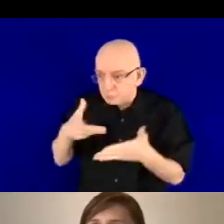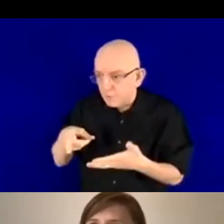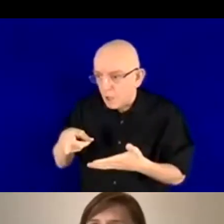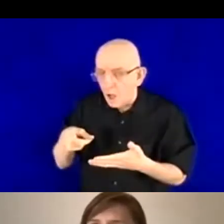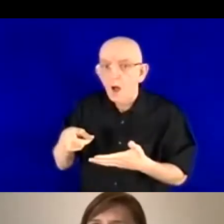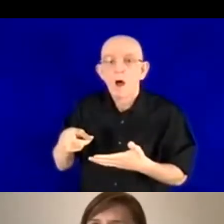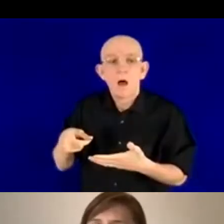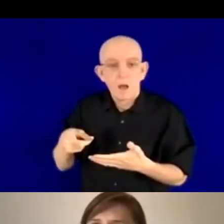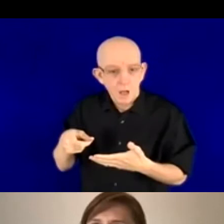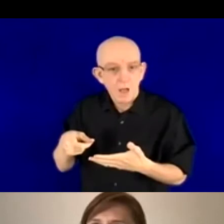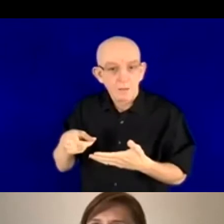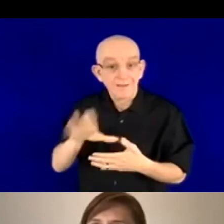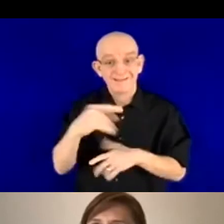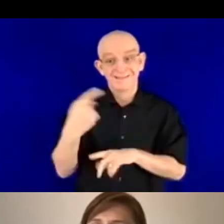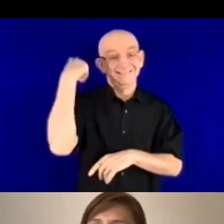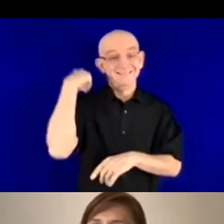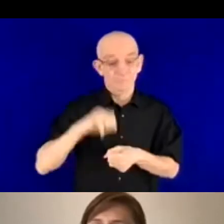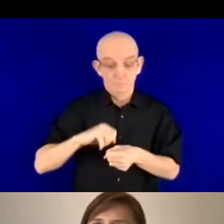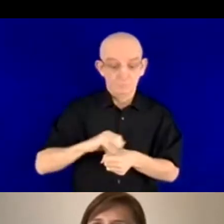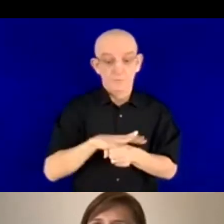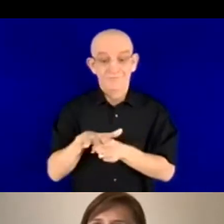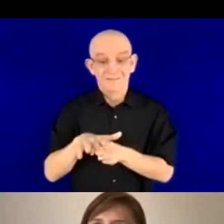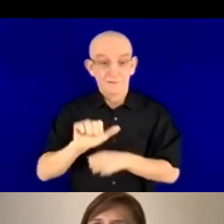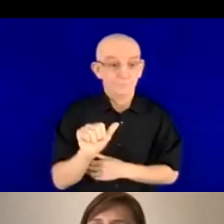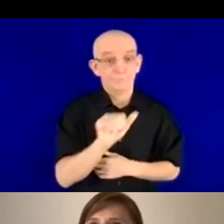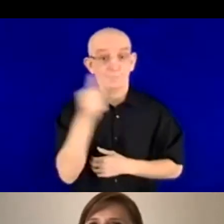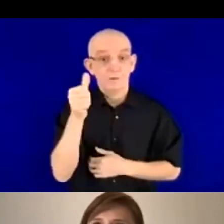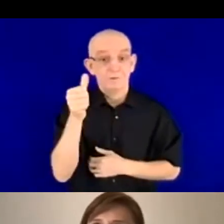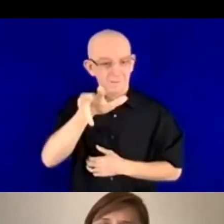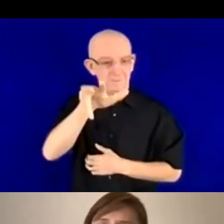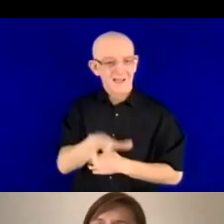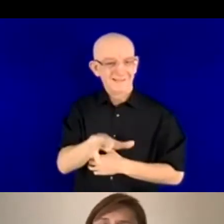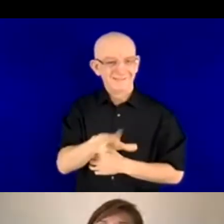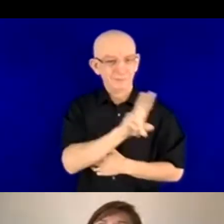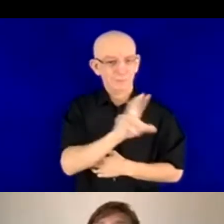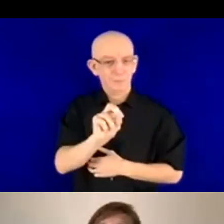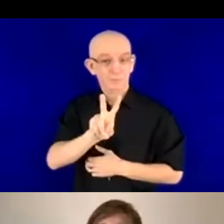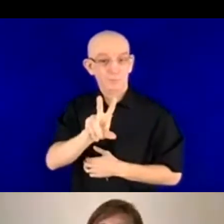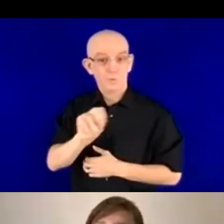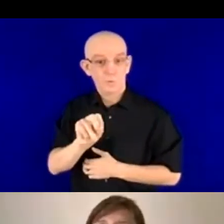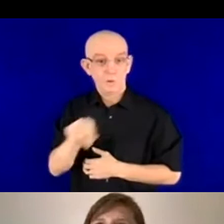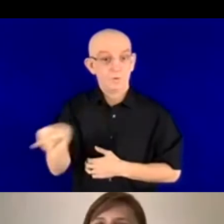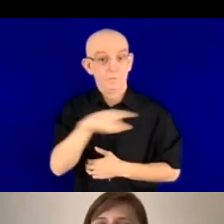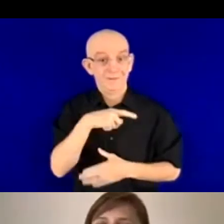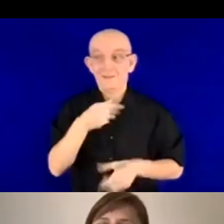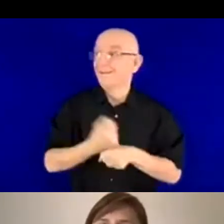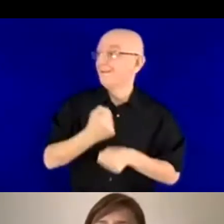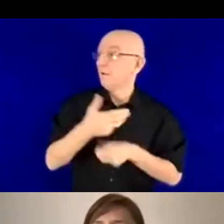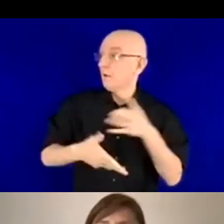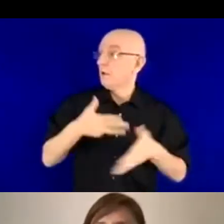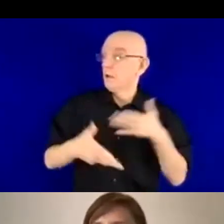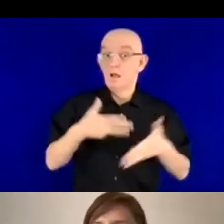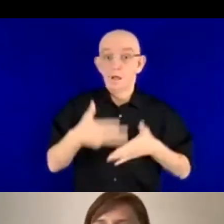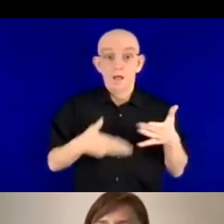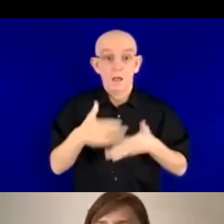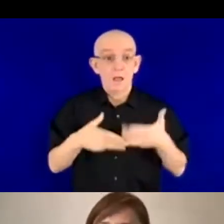also kept going. And we could ask ourselves, were we ready back in March 2020? No,